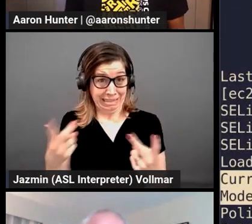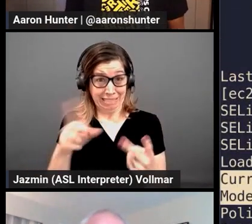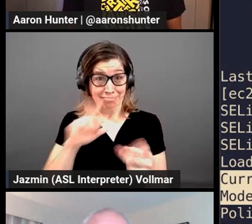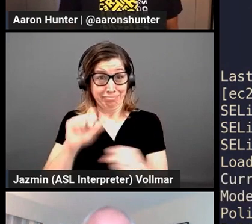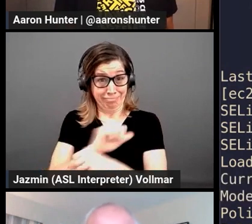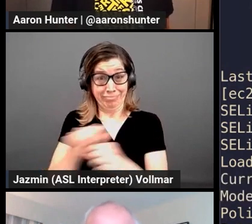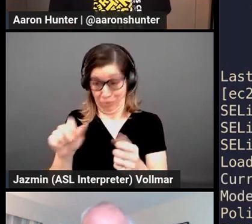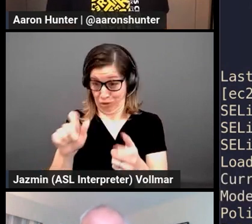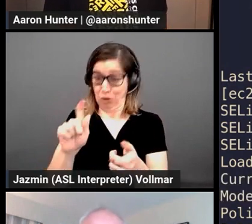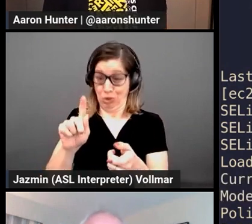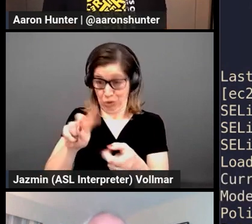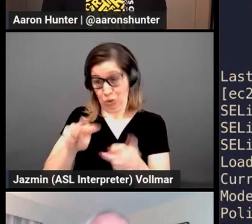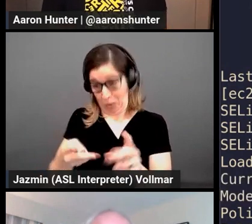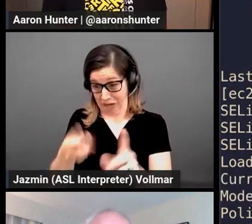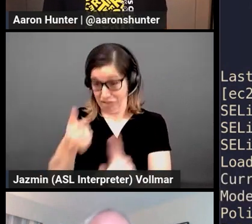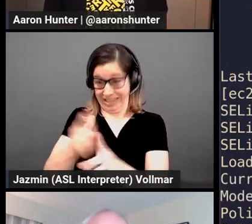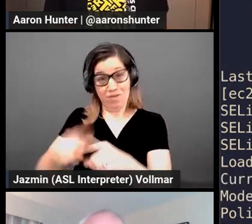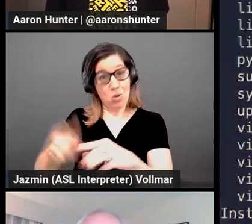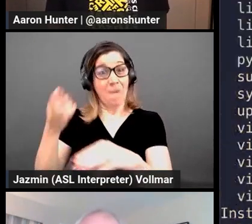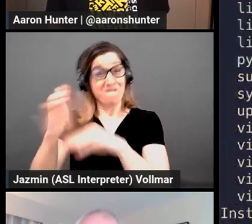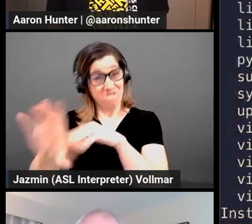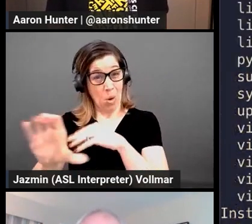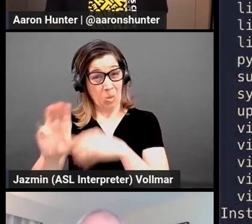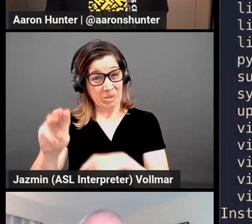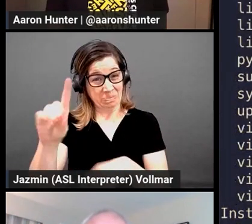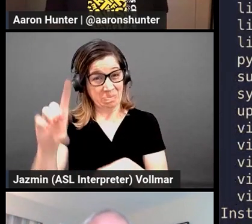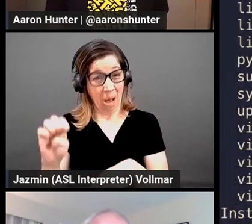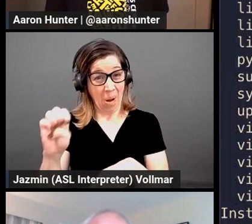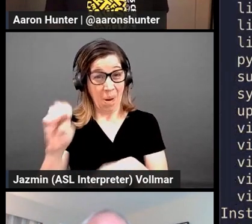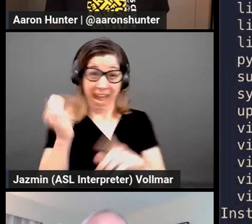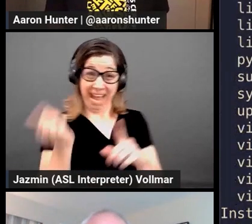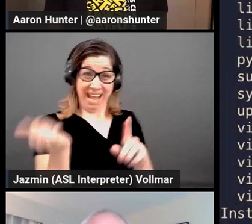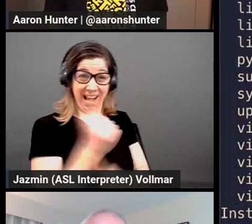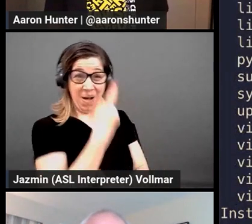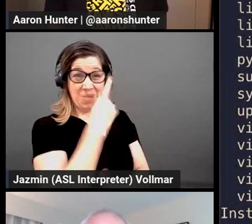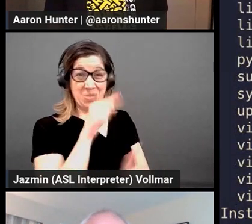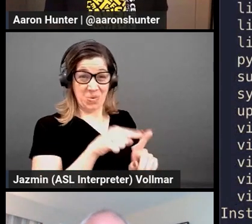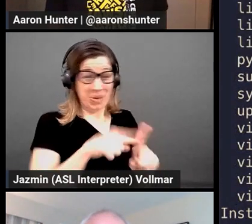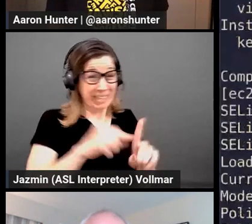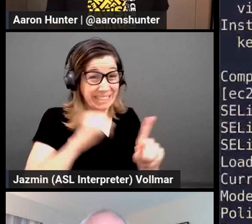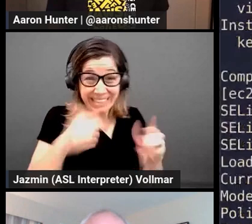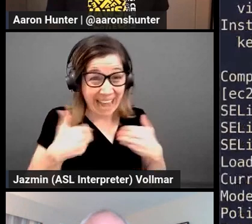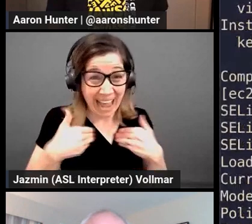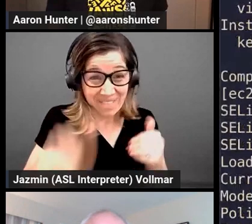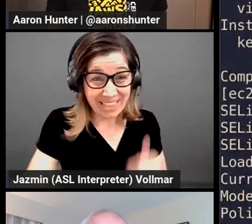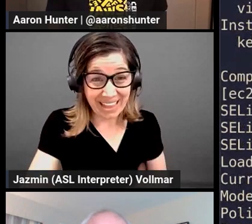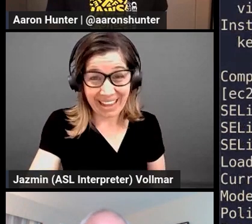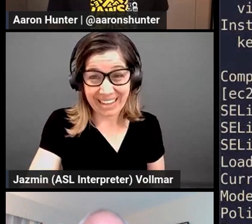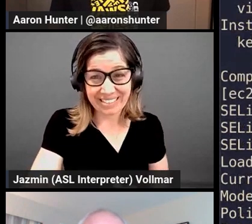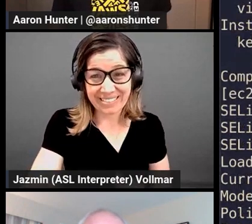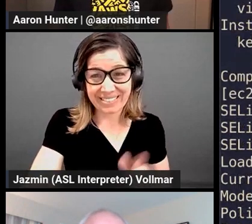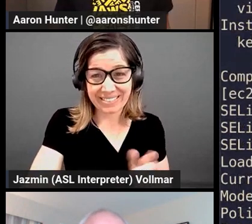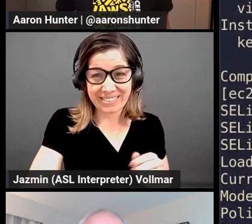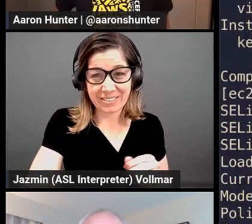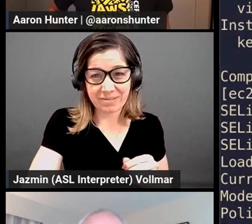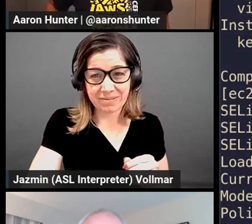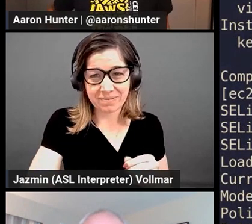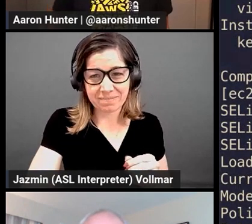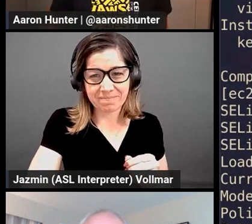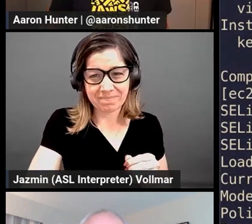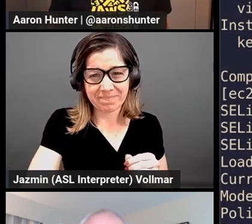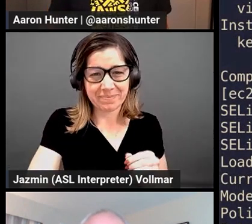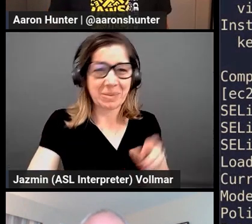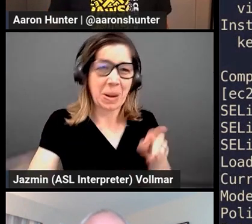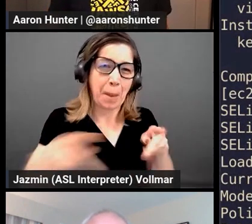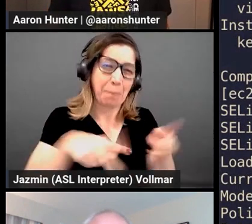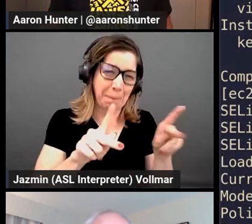to enforcing mode, whereas the other one that didn't have that was running in permissive mode. So it's really